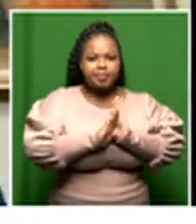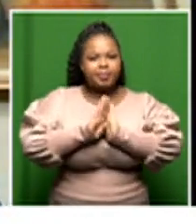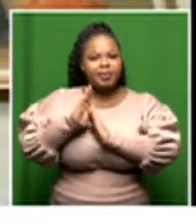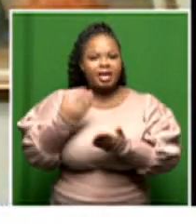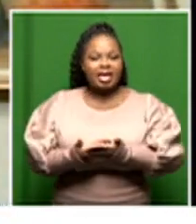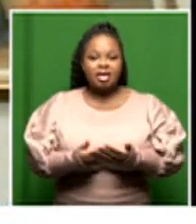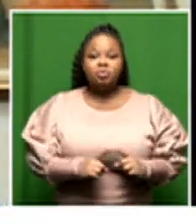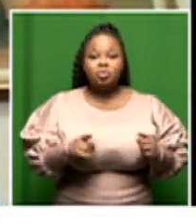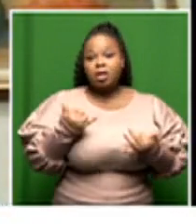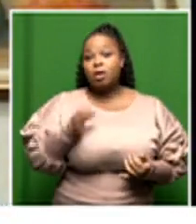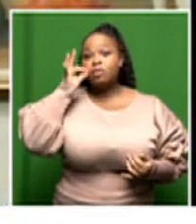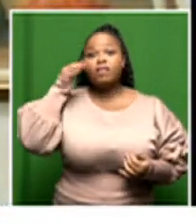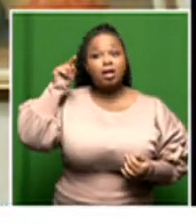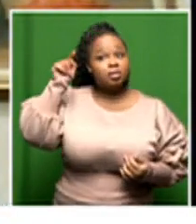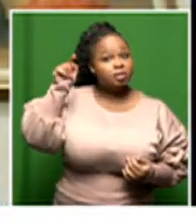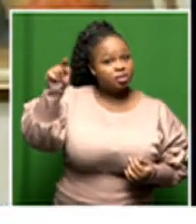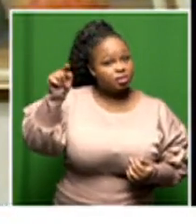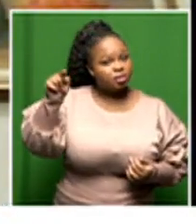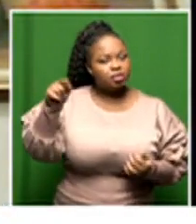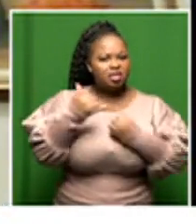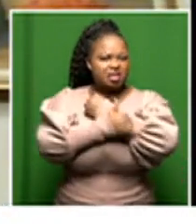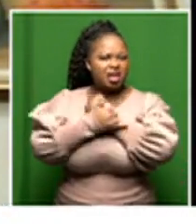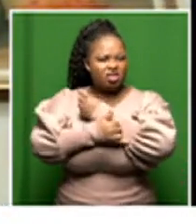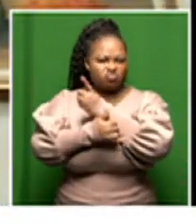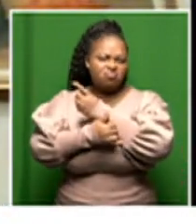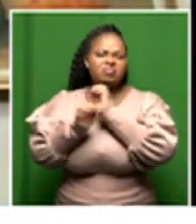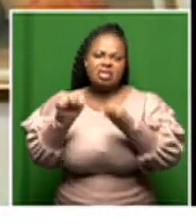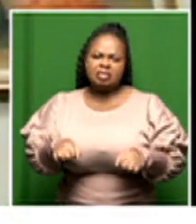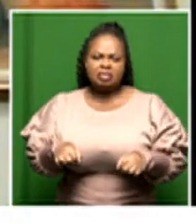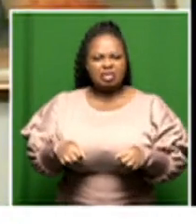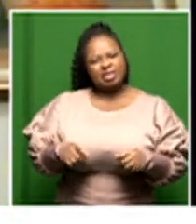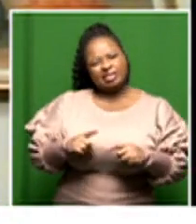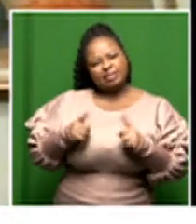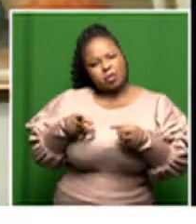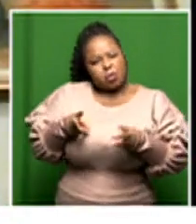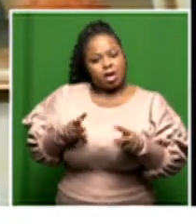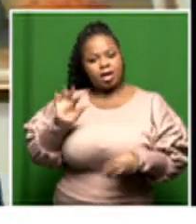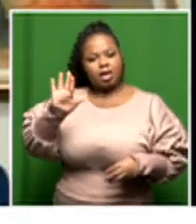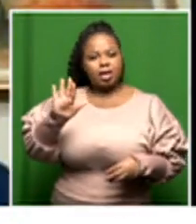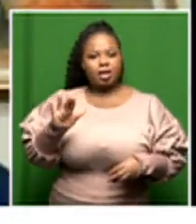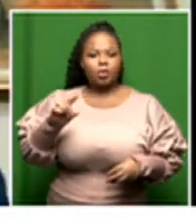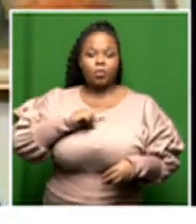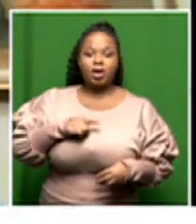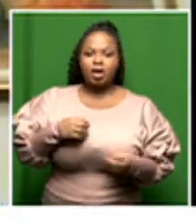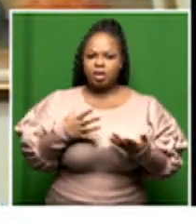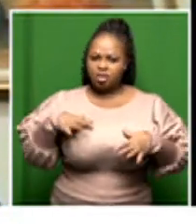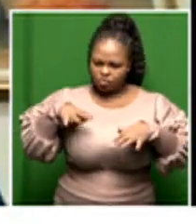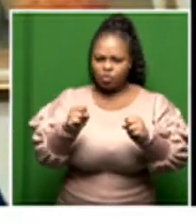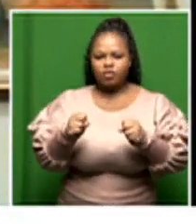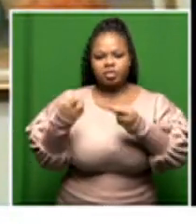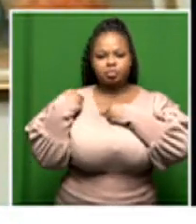recovery. So France was taking on, in a very deliberate fashion, this task